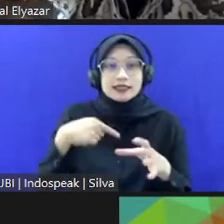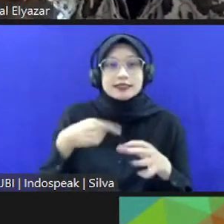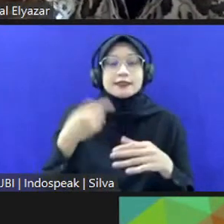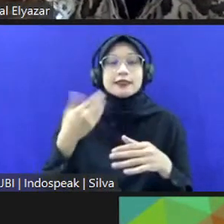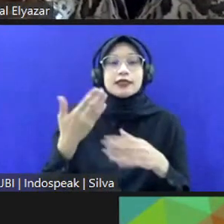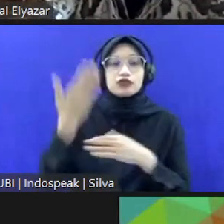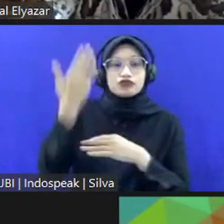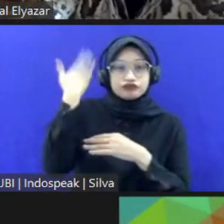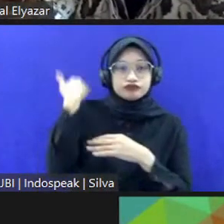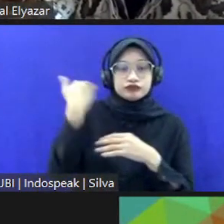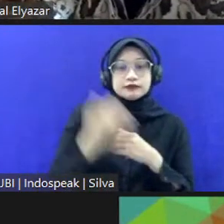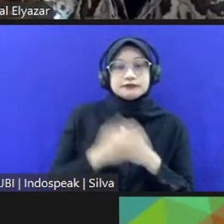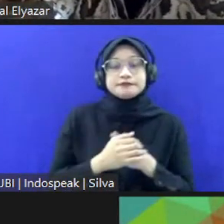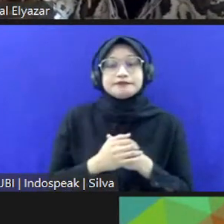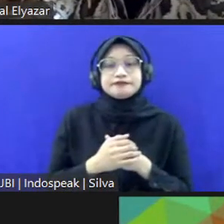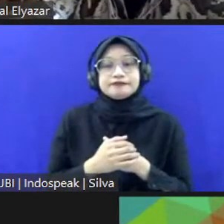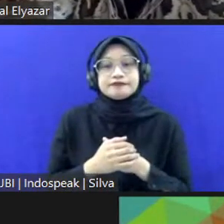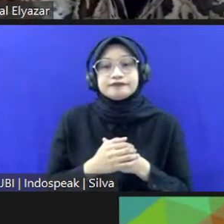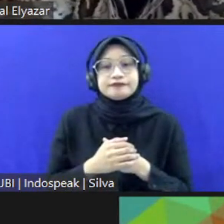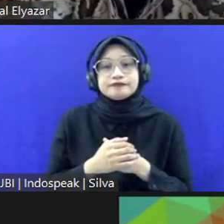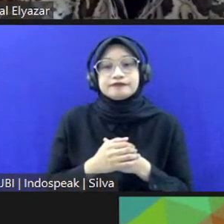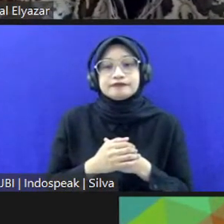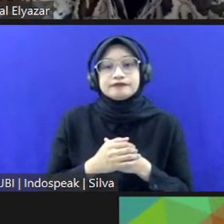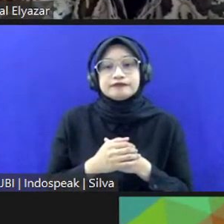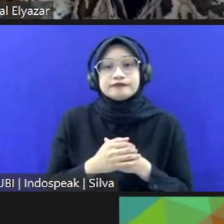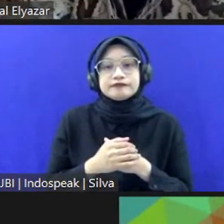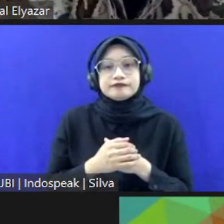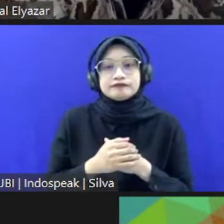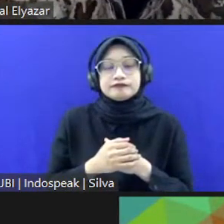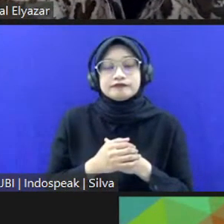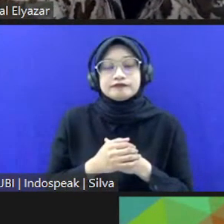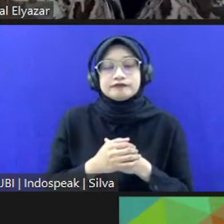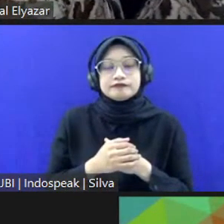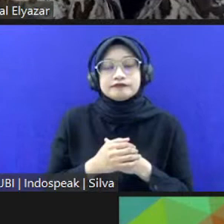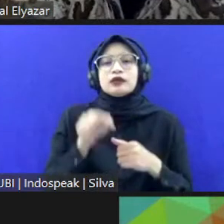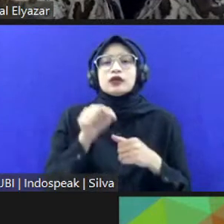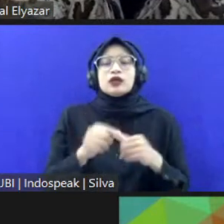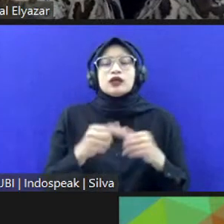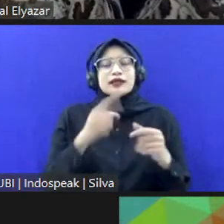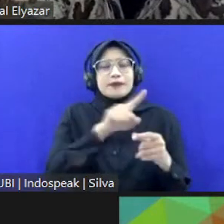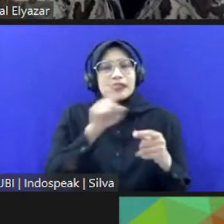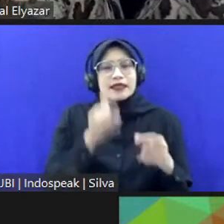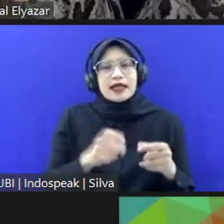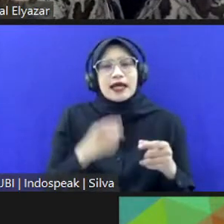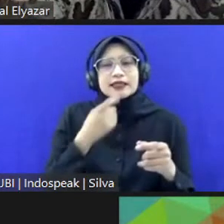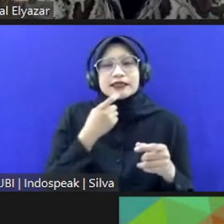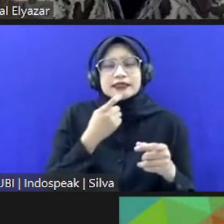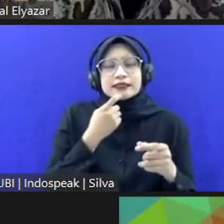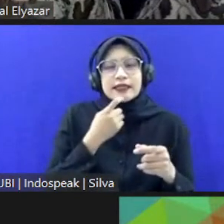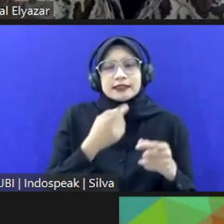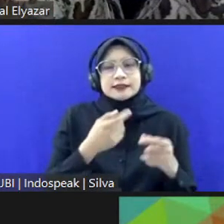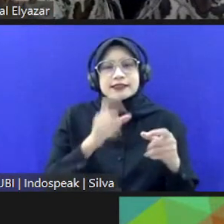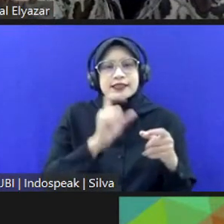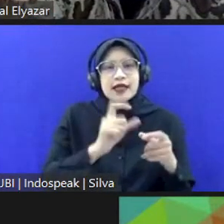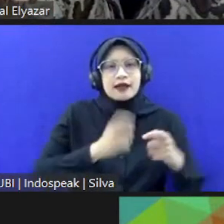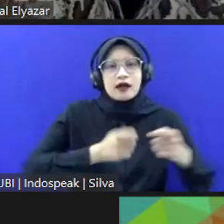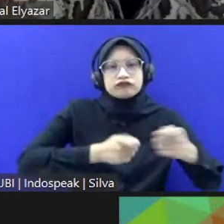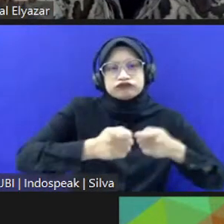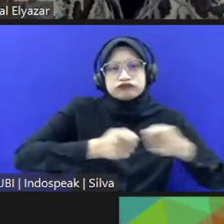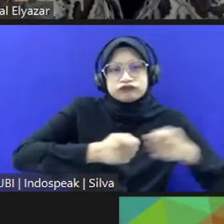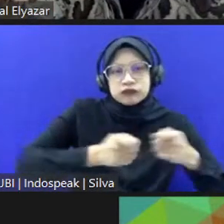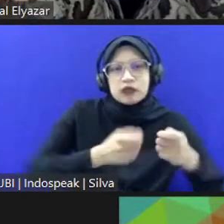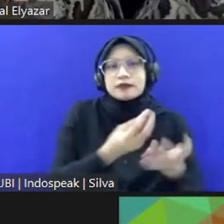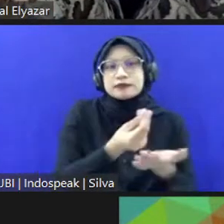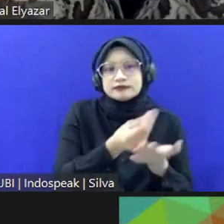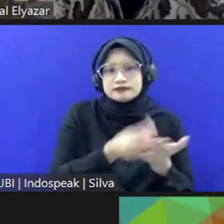the question of how do you manage budgets for data is a very difficult